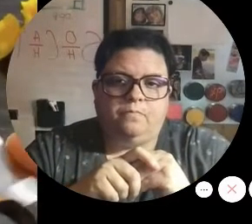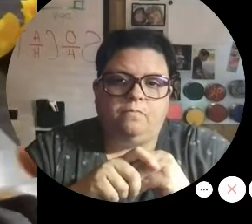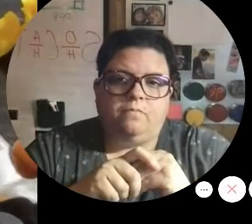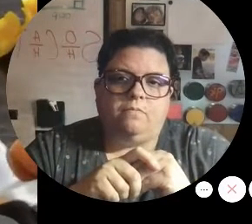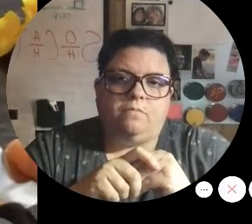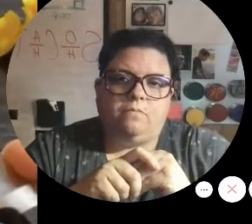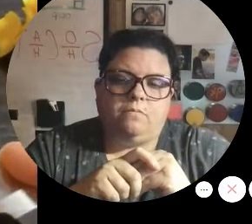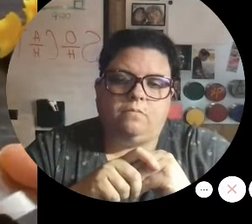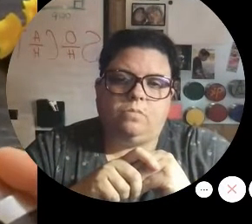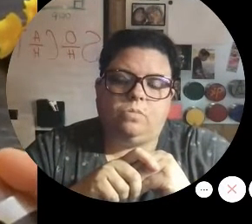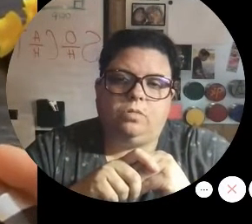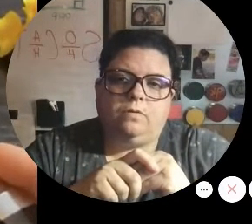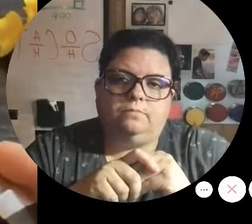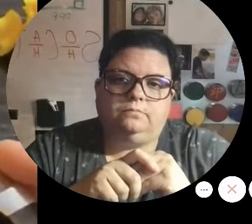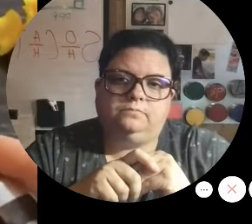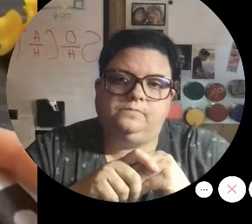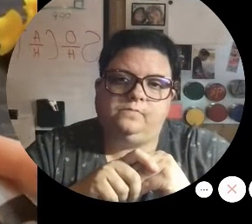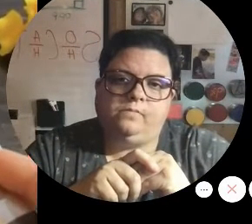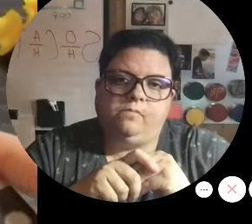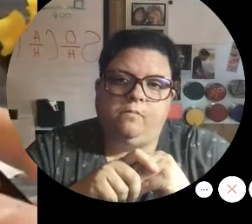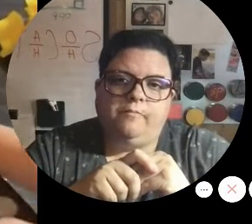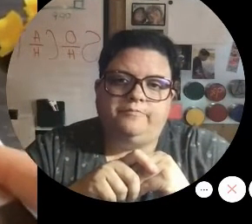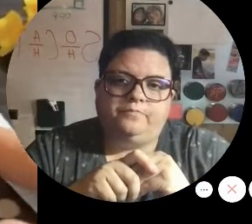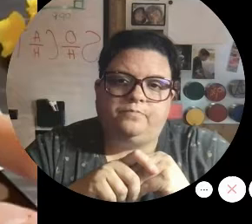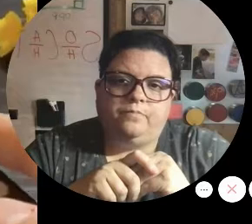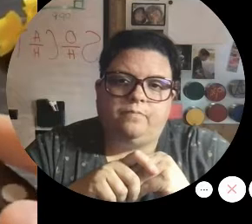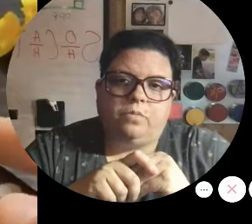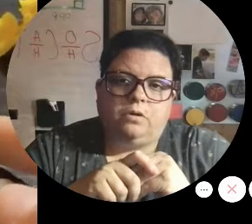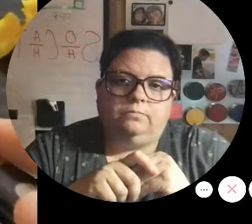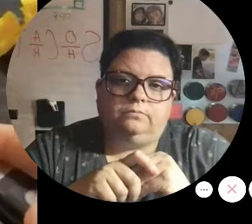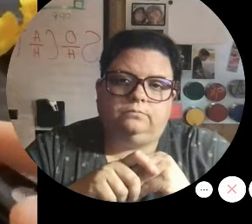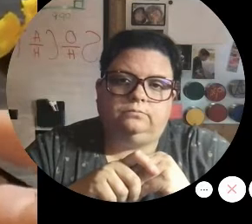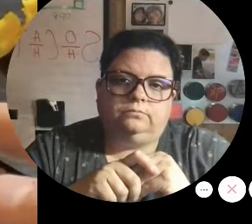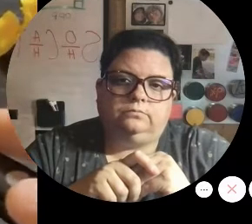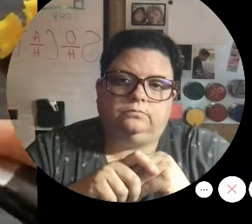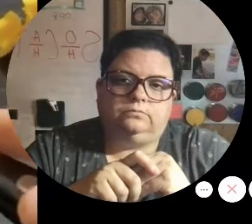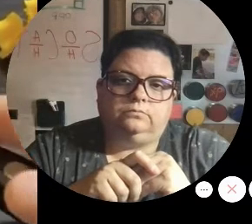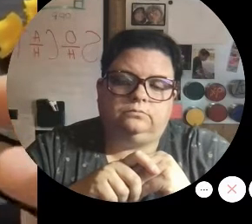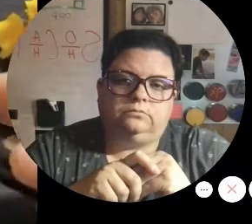Okay, so think about that. If we cut this parallel to the base,